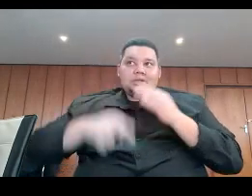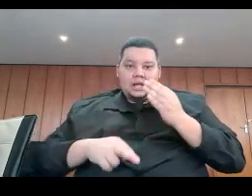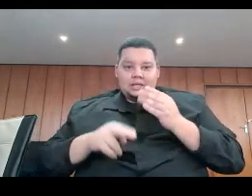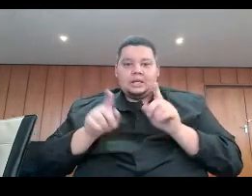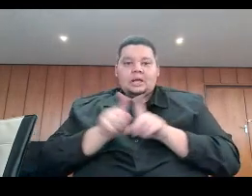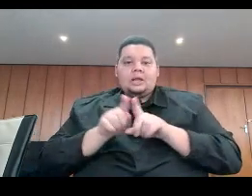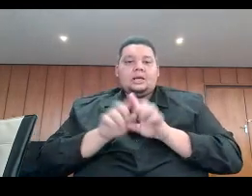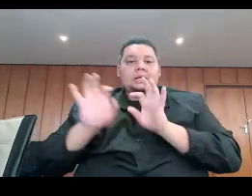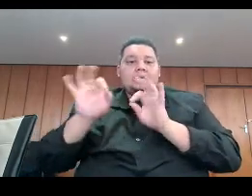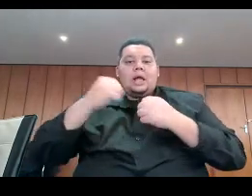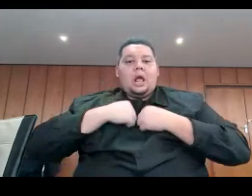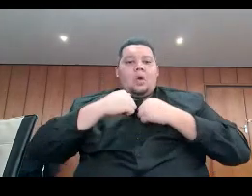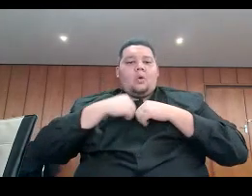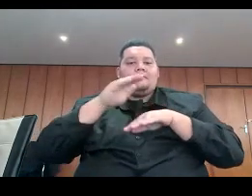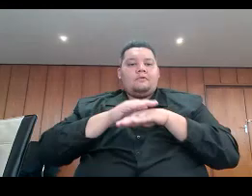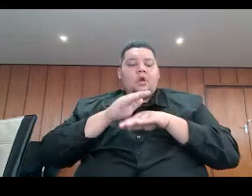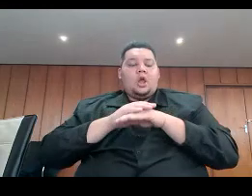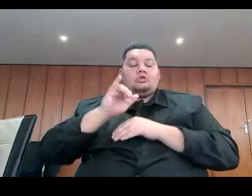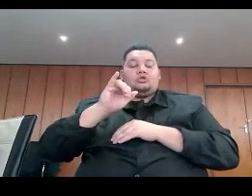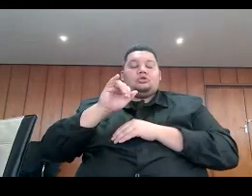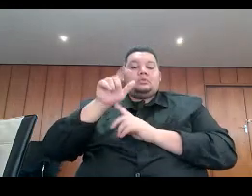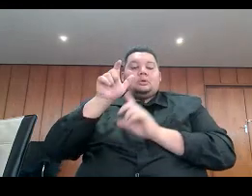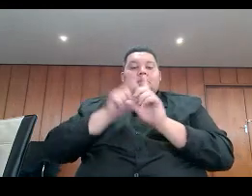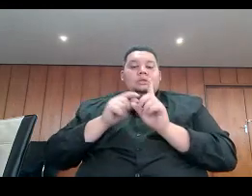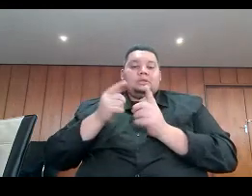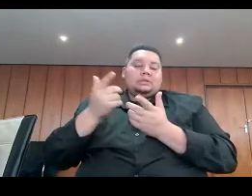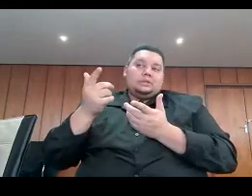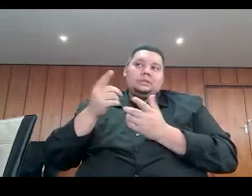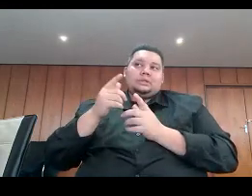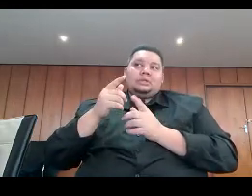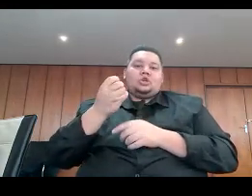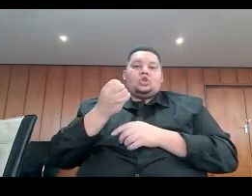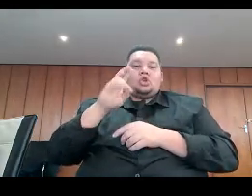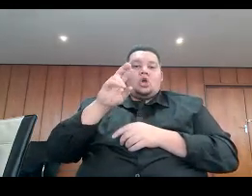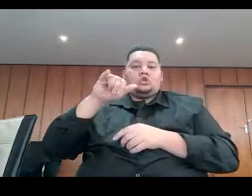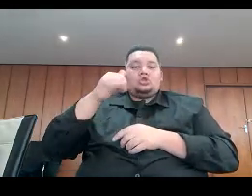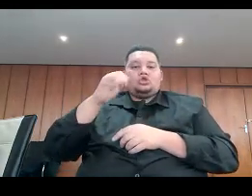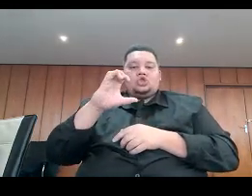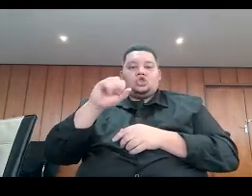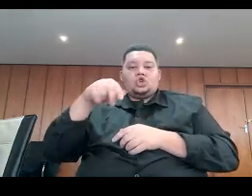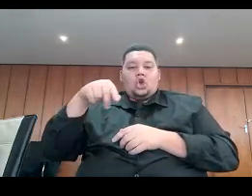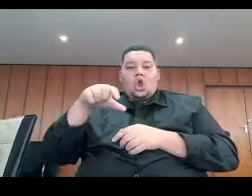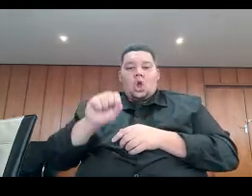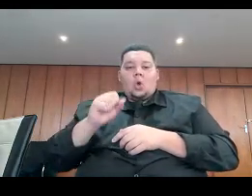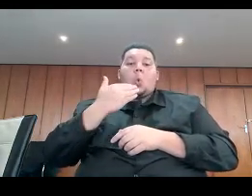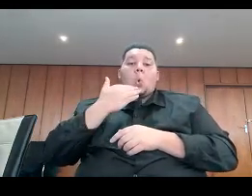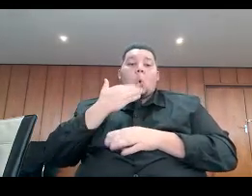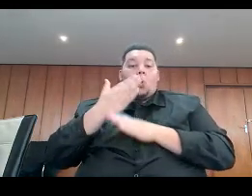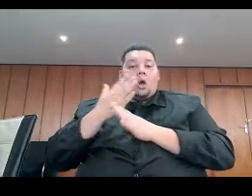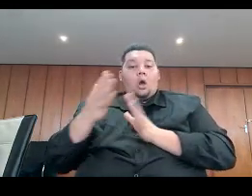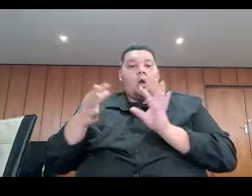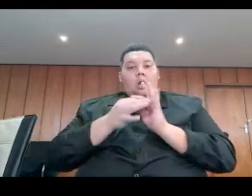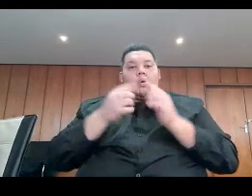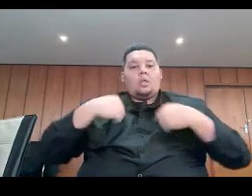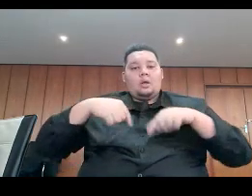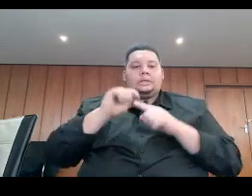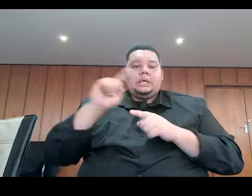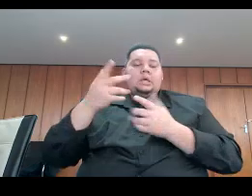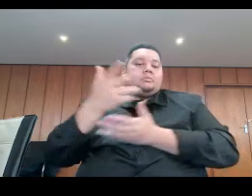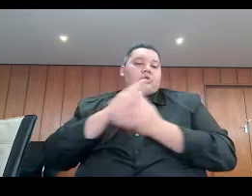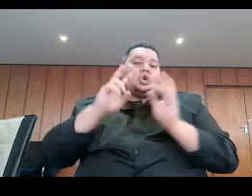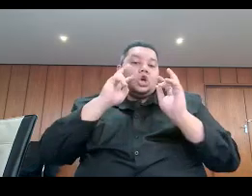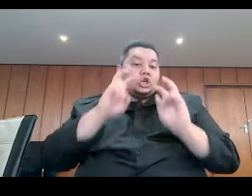And this is our friend, Jill and mine, the late Dr. Jacques Lloyd, who's worked with us, and he talks